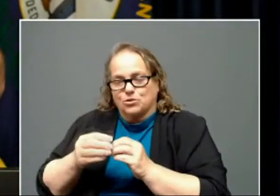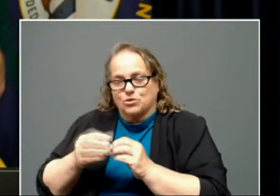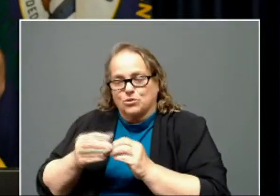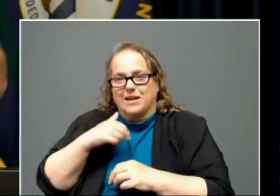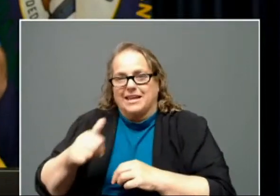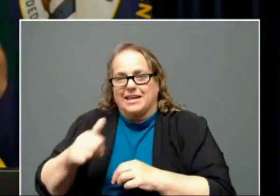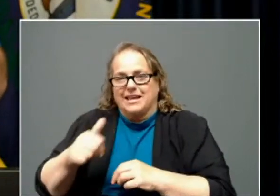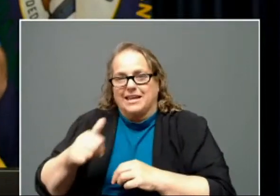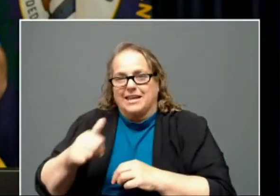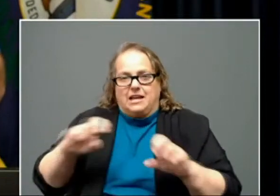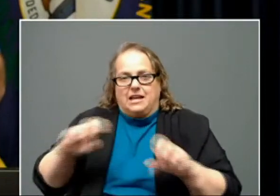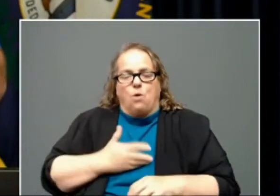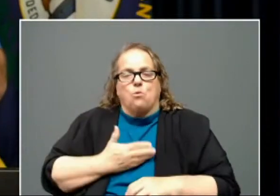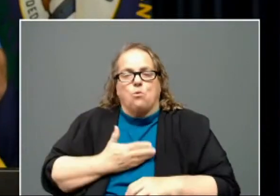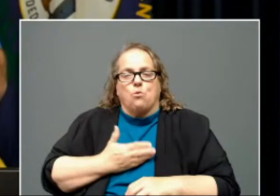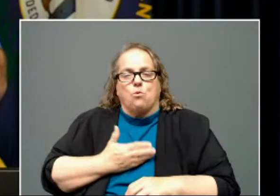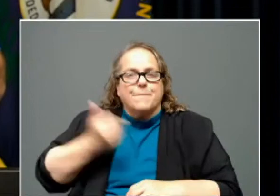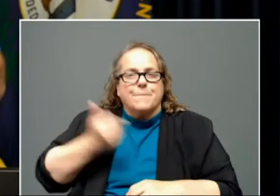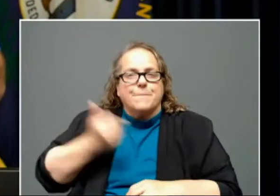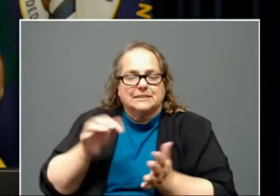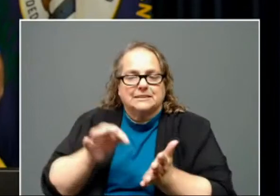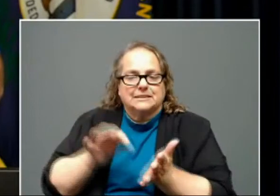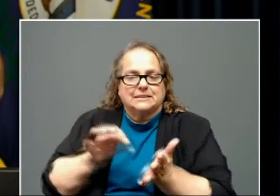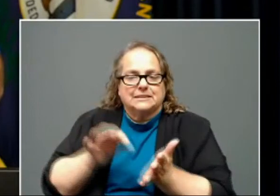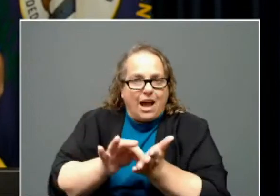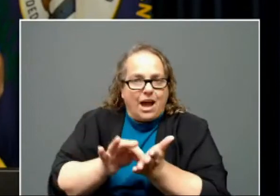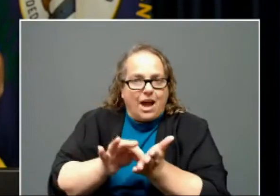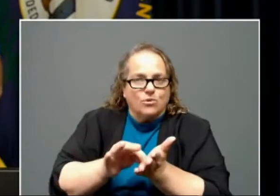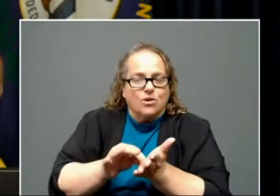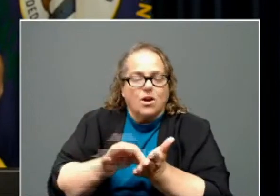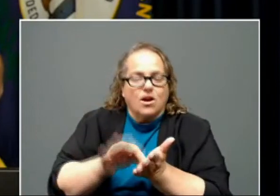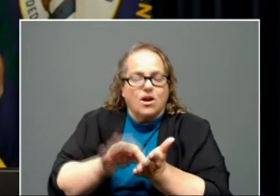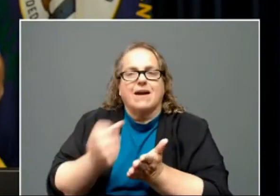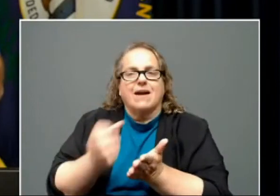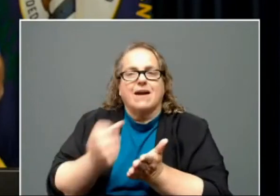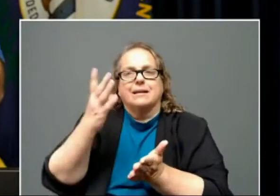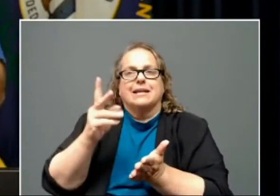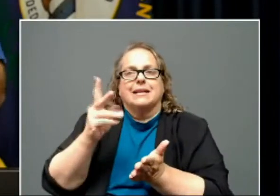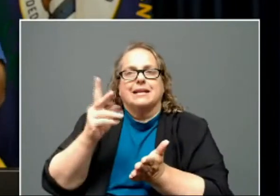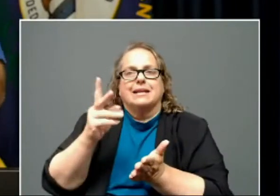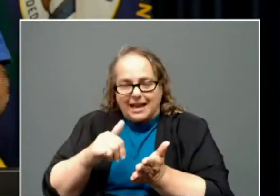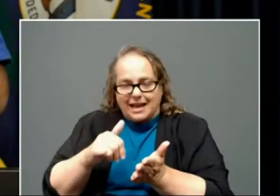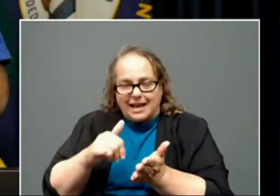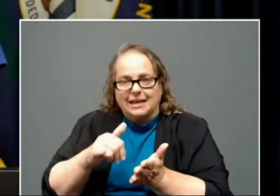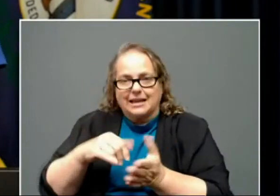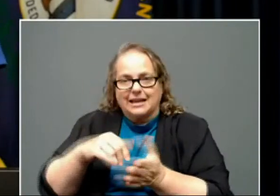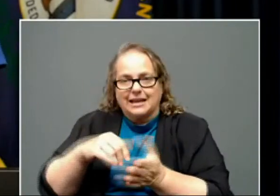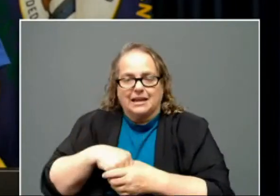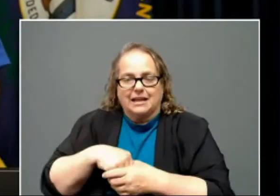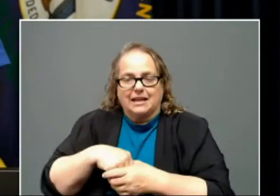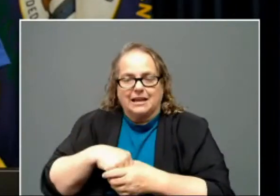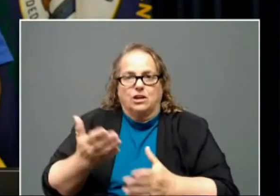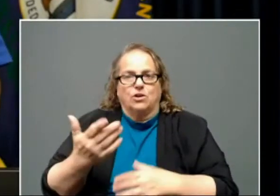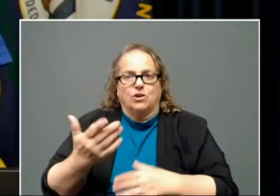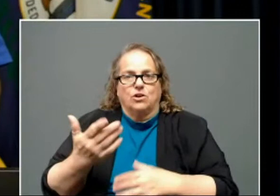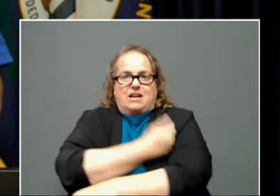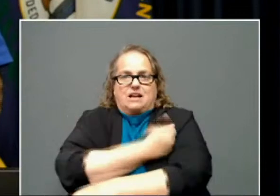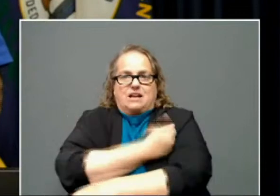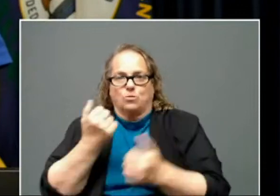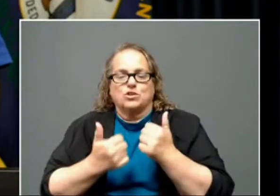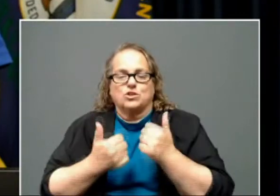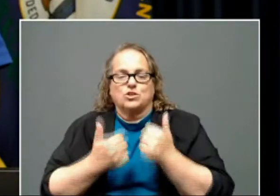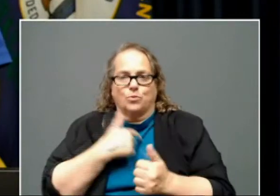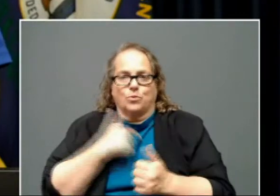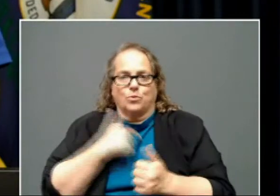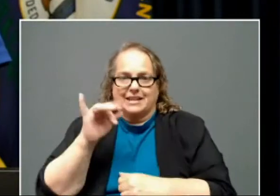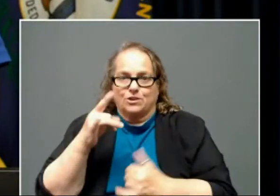best count of Kentucky residents vaccinated, which we did today. All right, thank